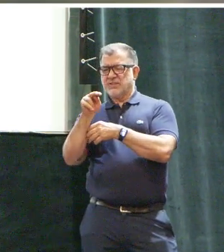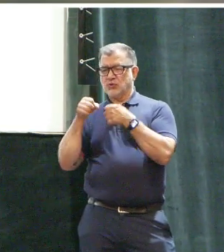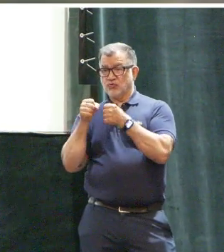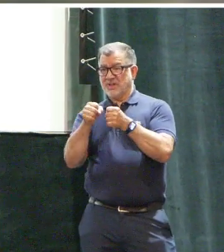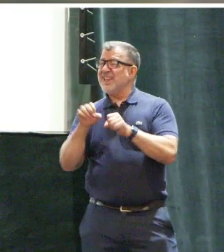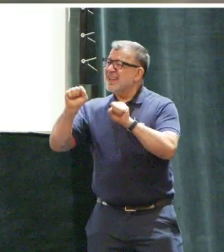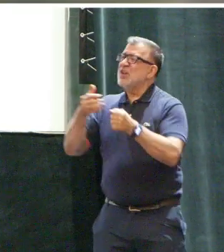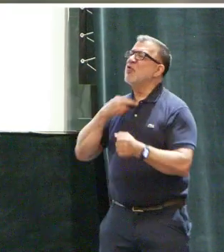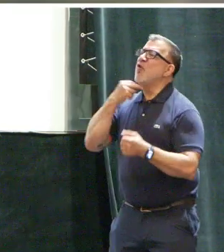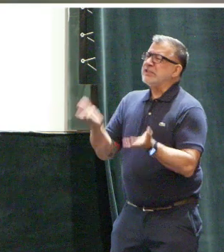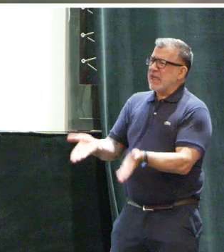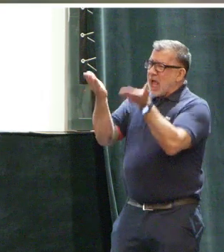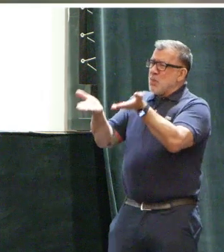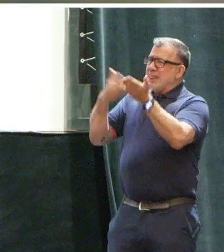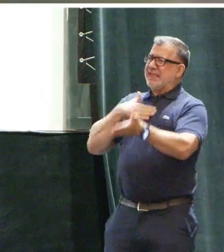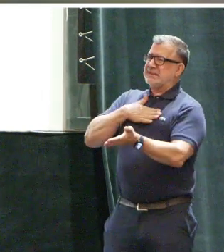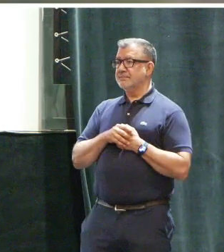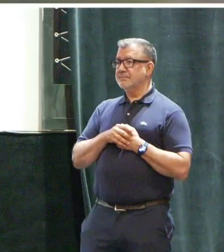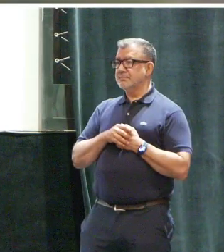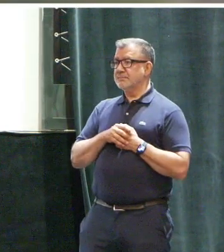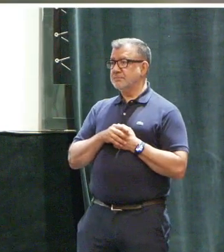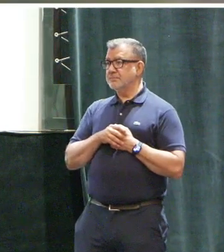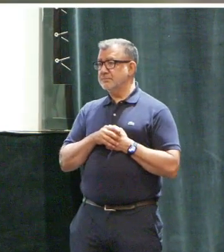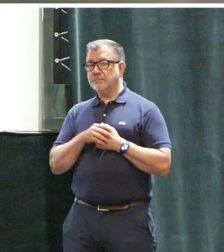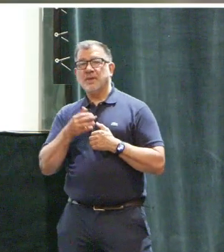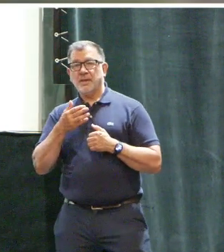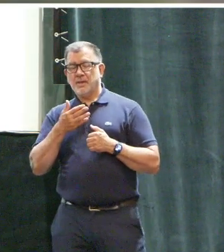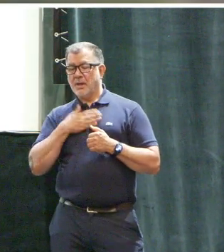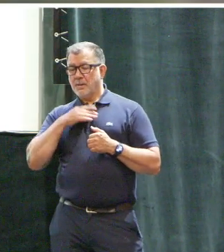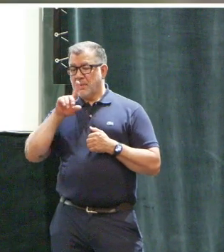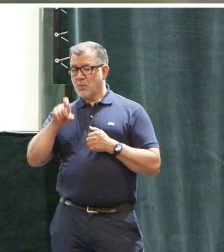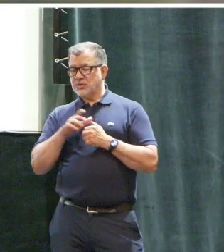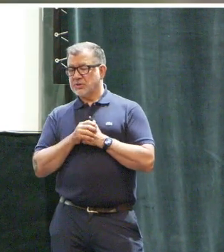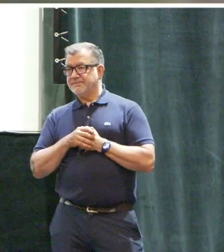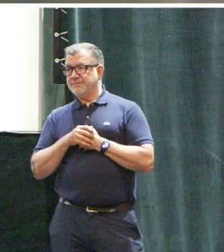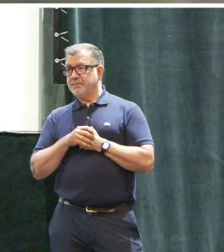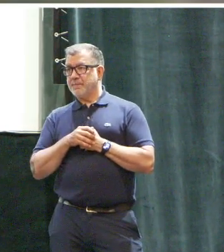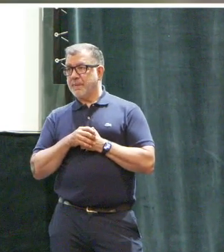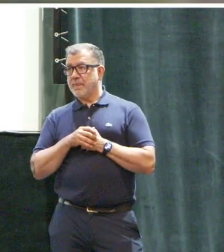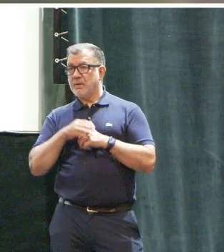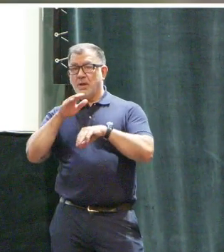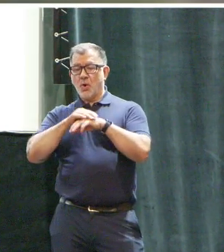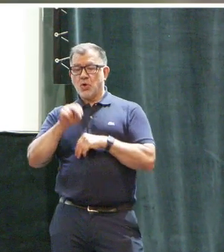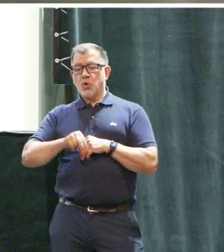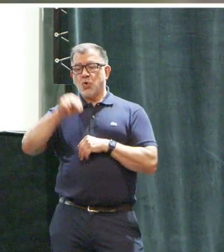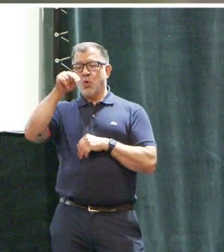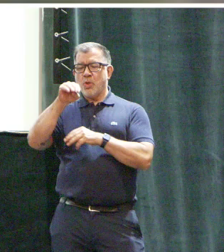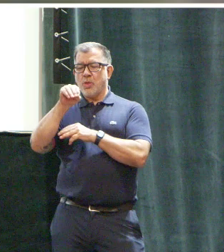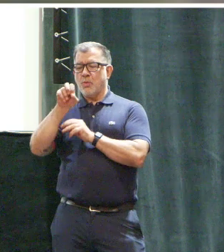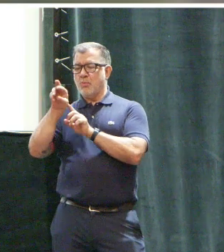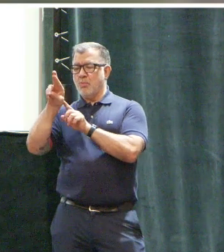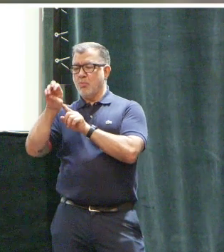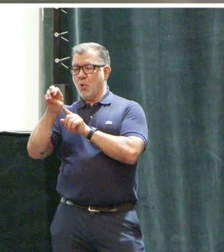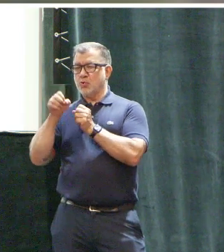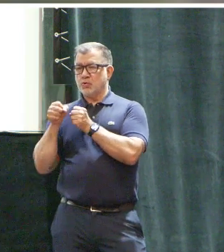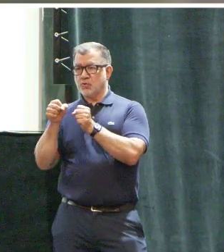Louder? Okay, great. So my question, on North Moore Street, that is a